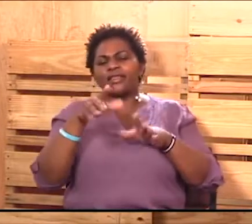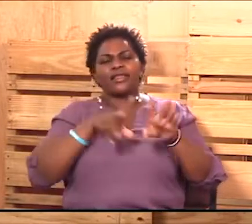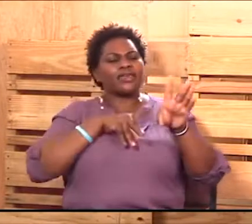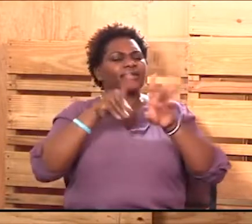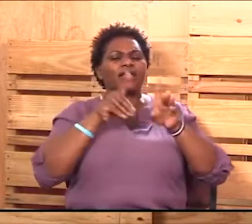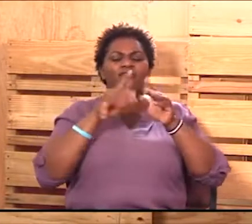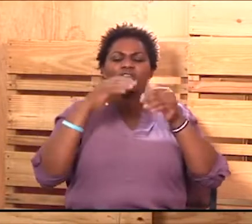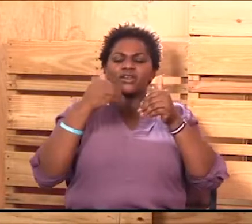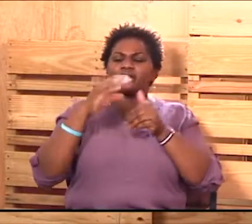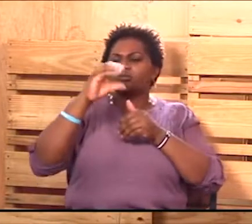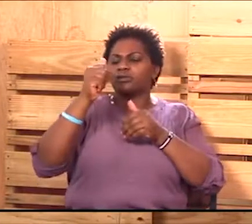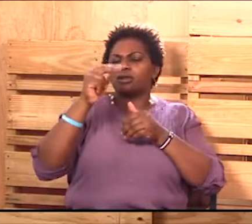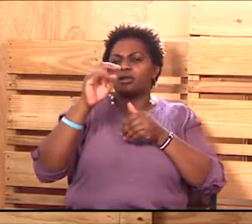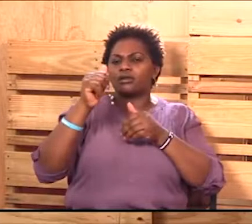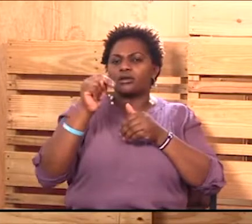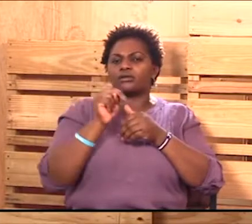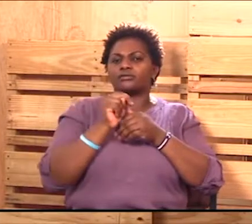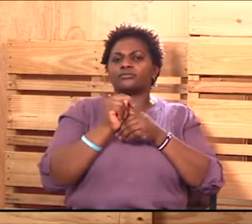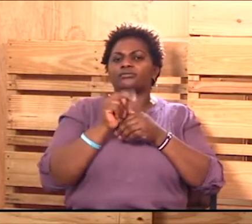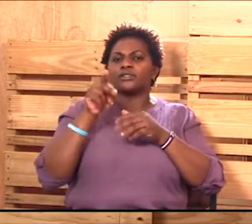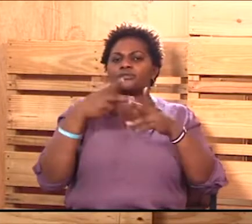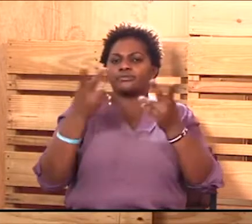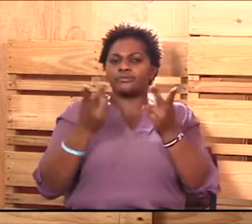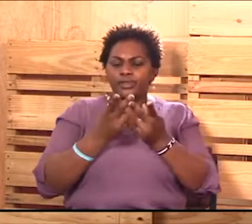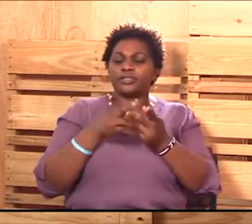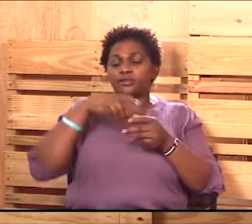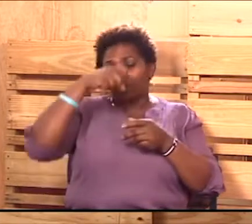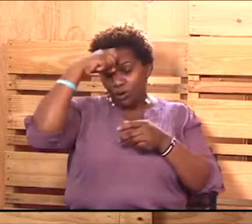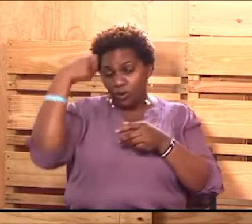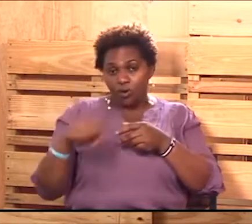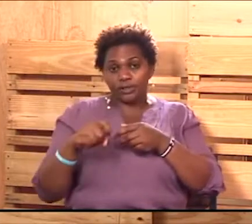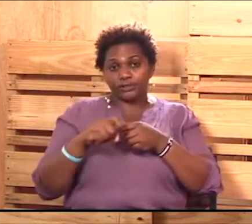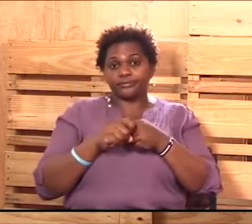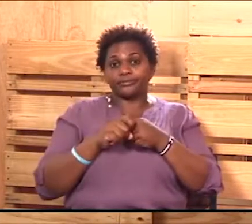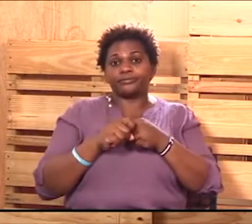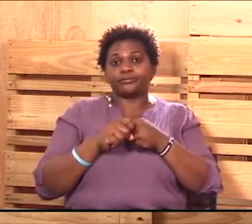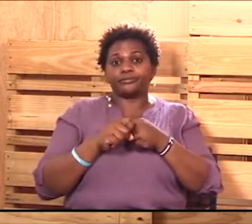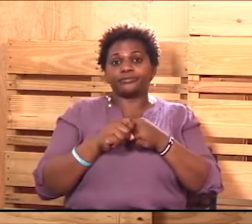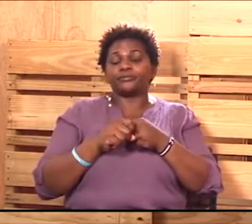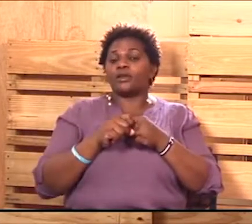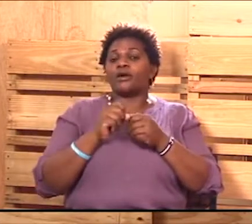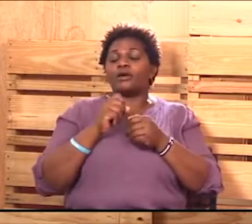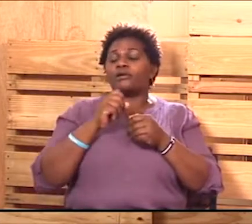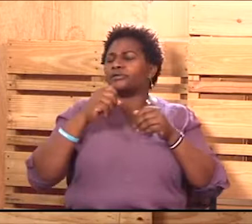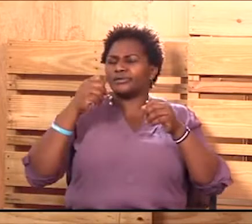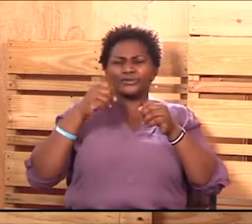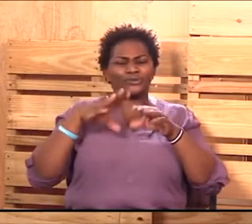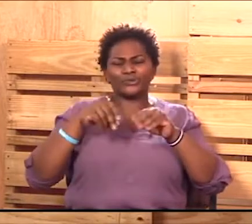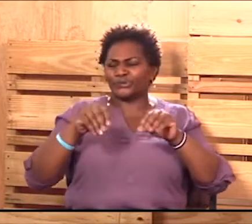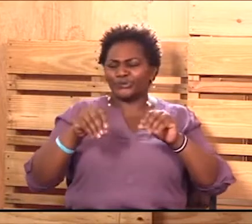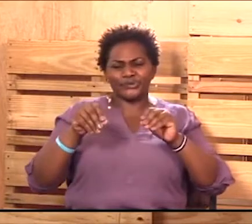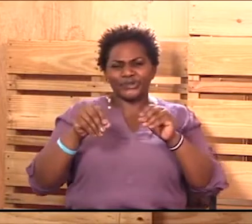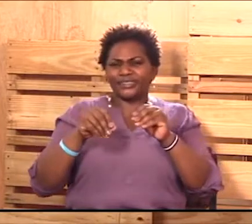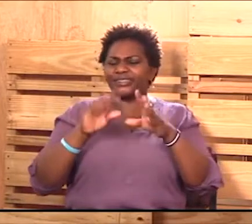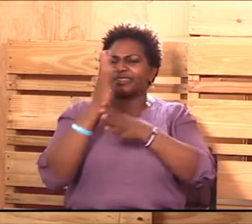on their way to Canaan, the promised land. You know, this place is hot. You know, it is all sandy. You know, there are